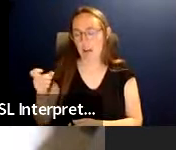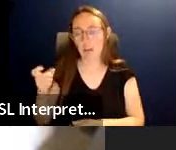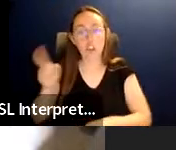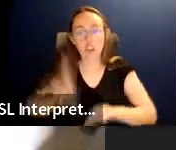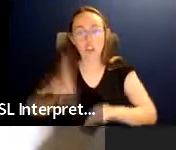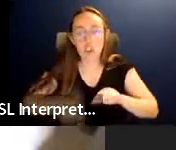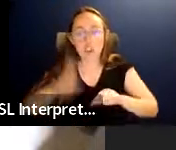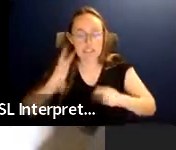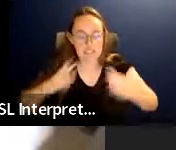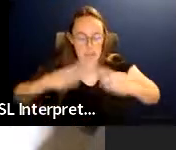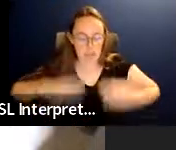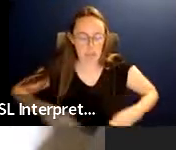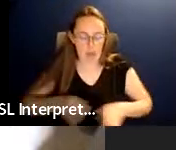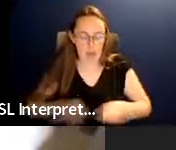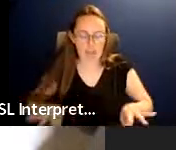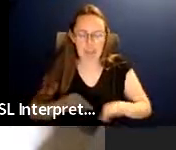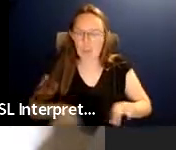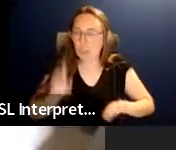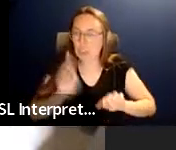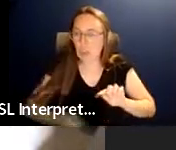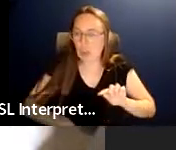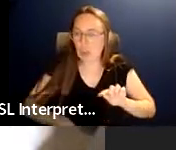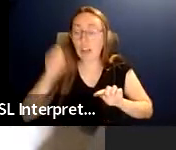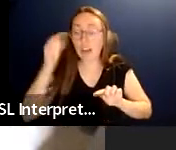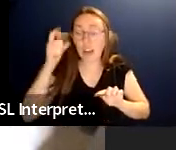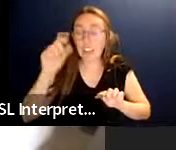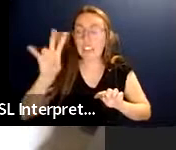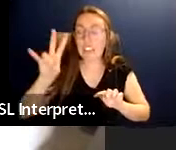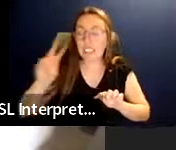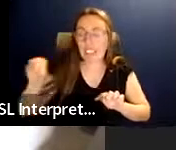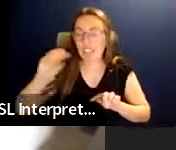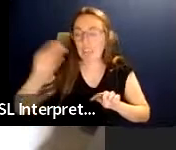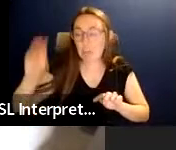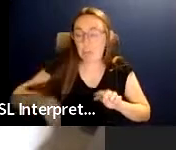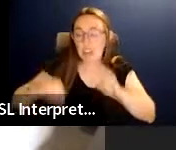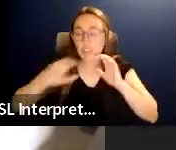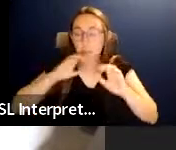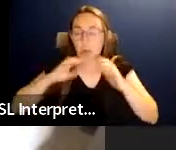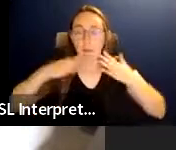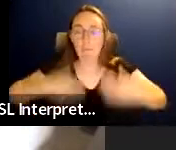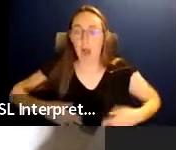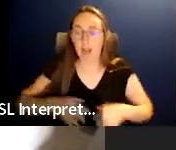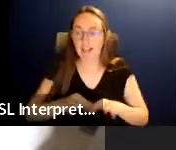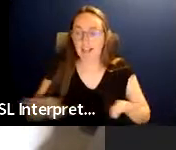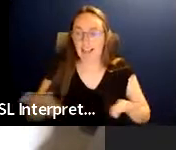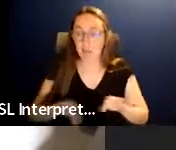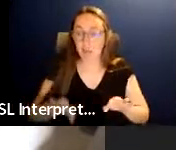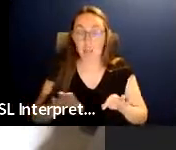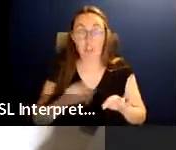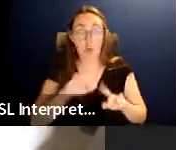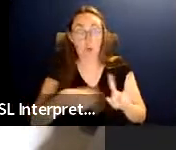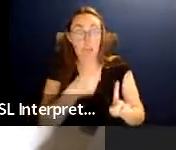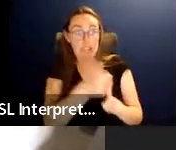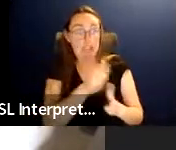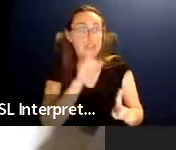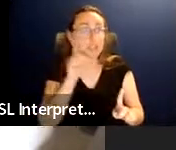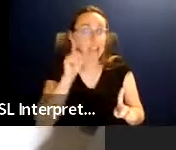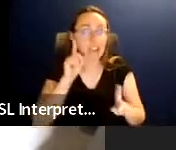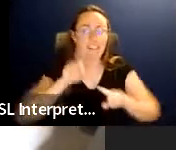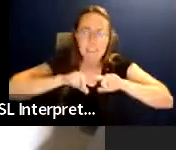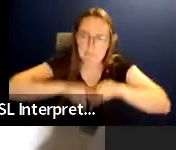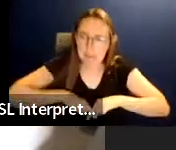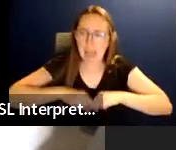body language. 70% of communication is body language. And when you're deaf, you really rely on the body